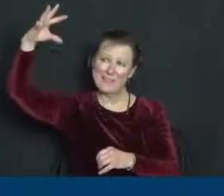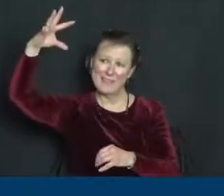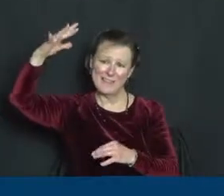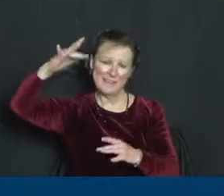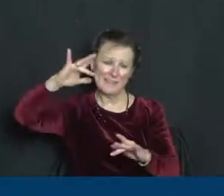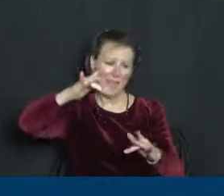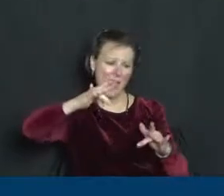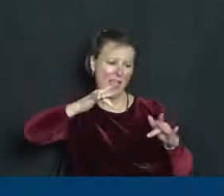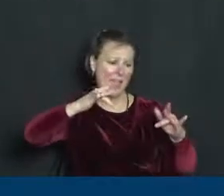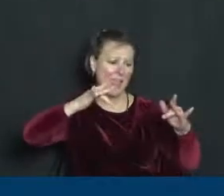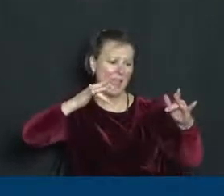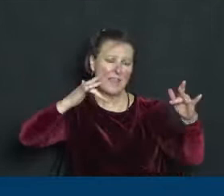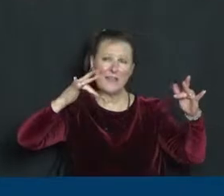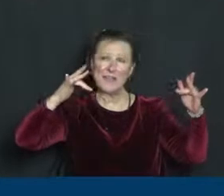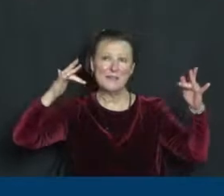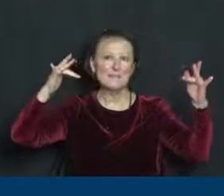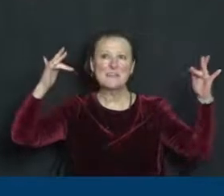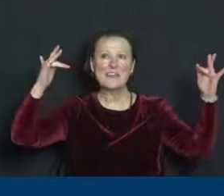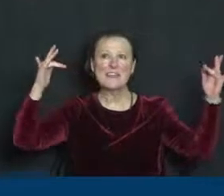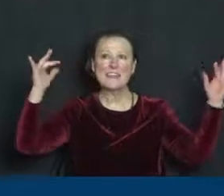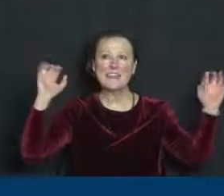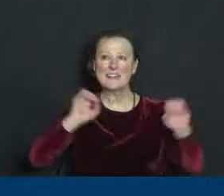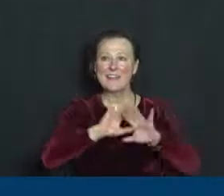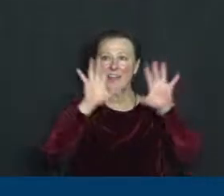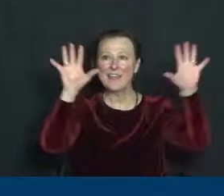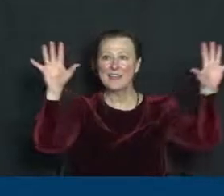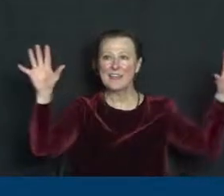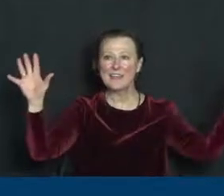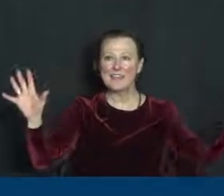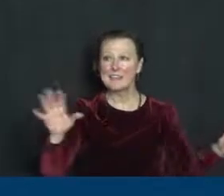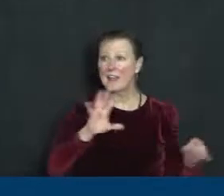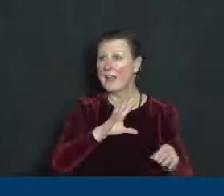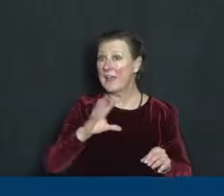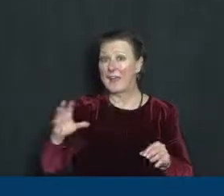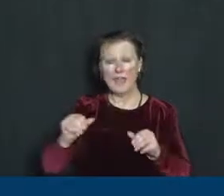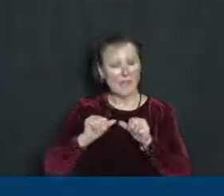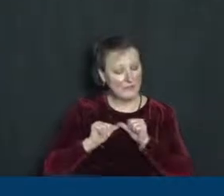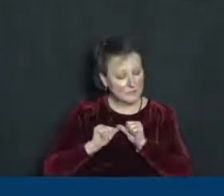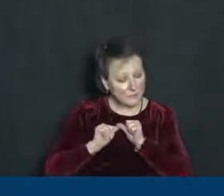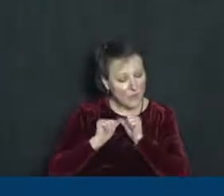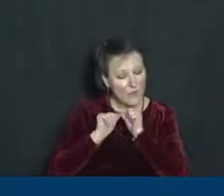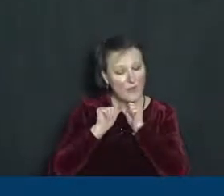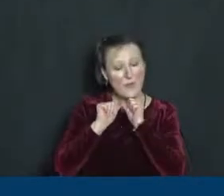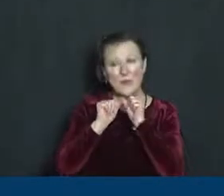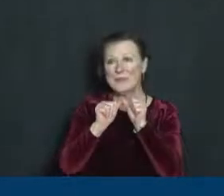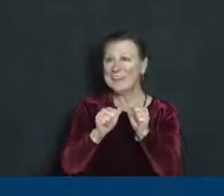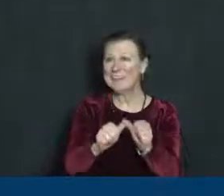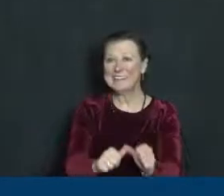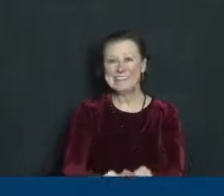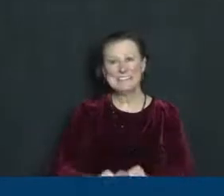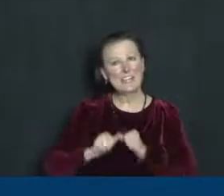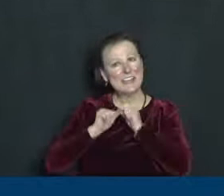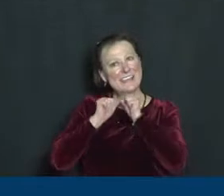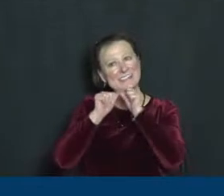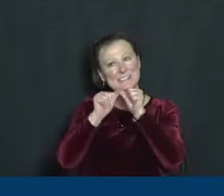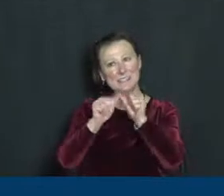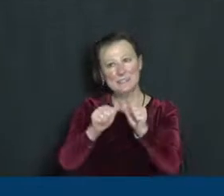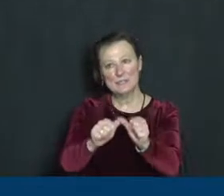earth it gave great light, and so it